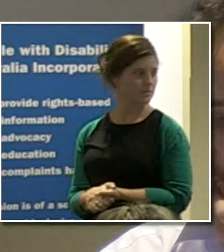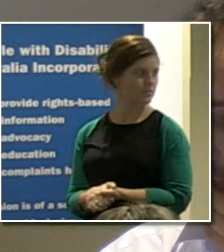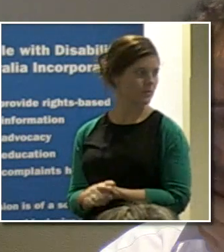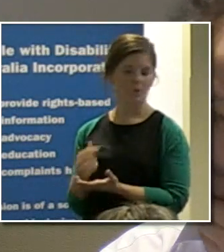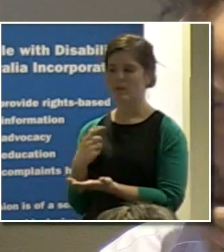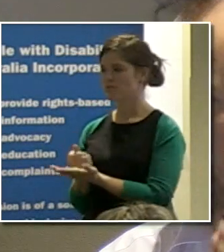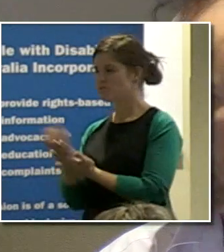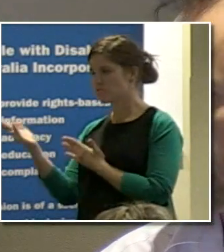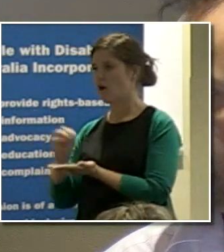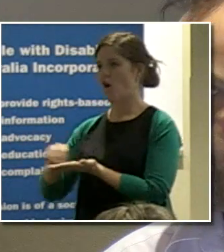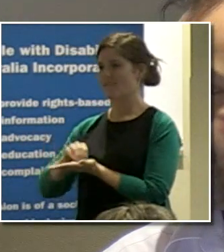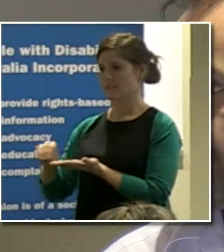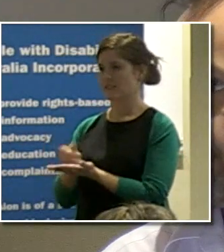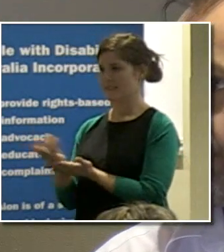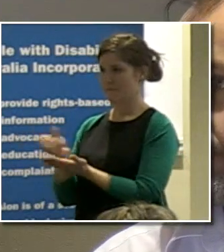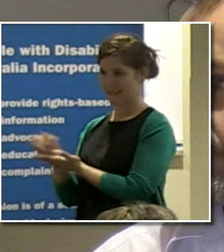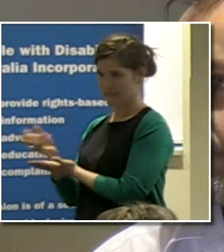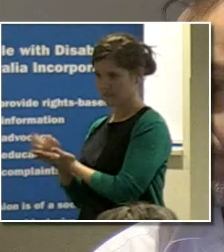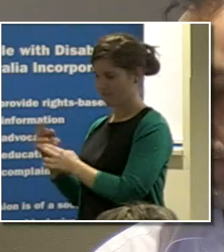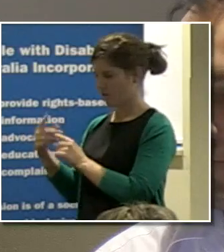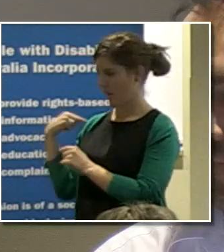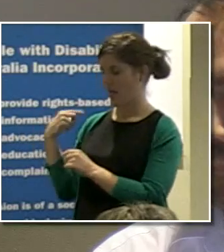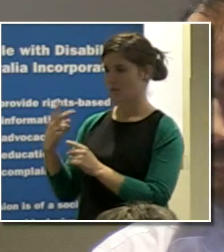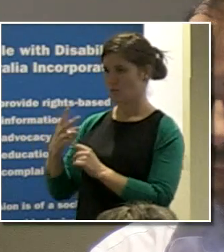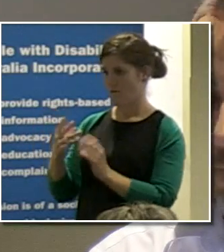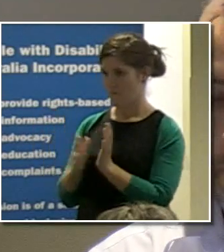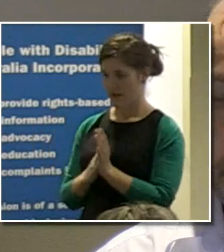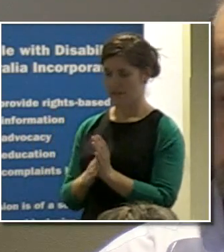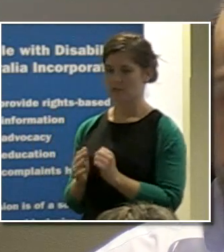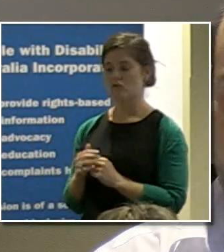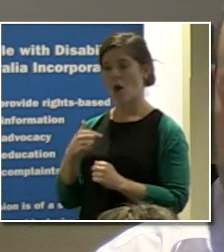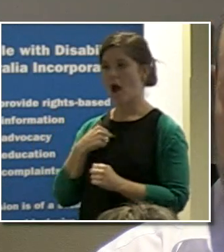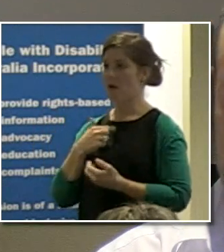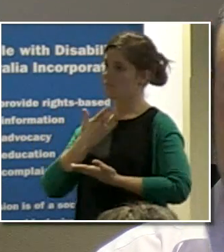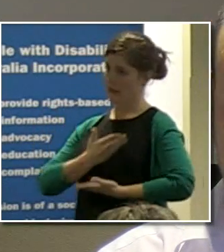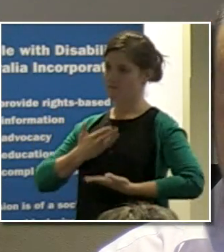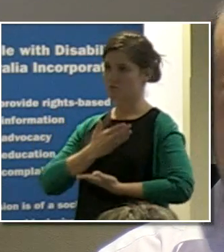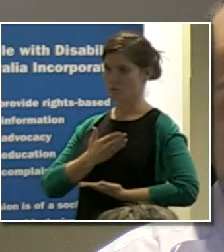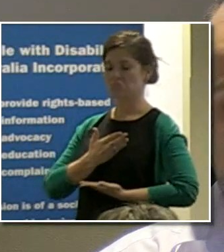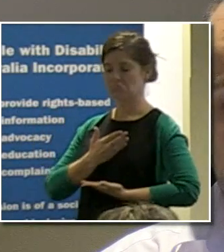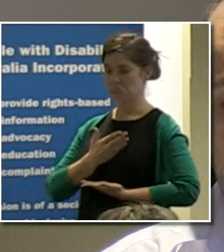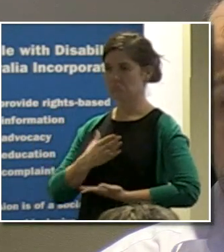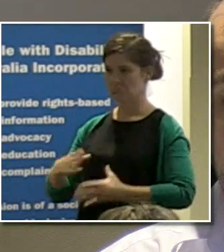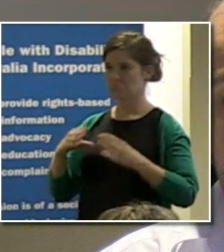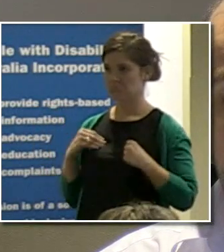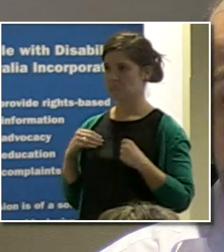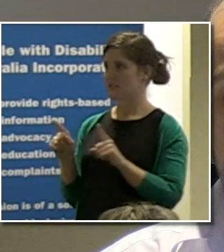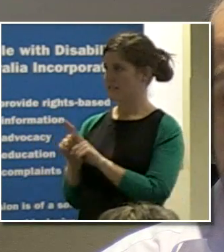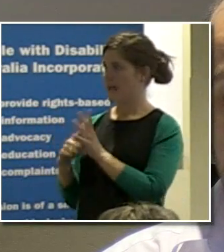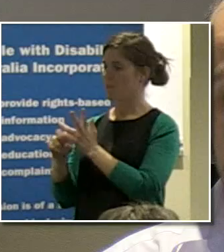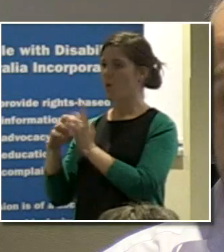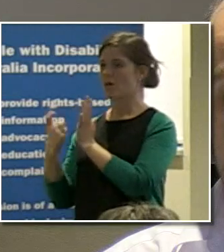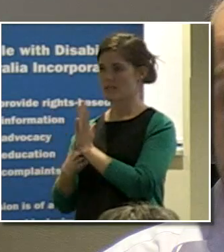expenses from the previous 12 months. So I'm quite comfortable, as are the auditors, that we